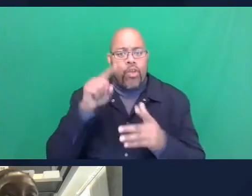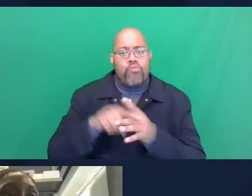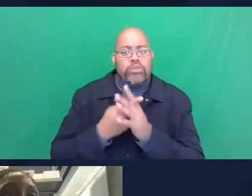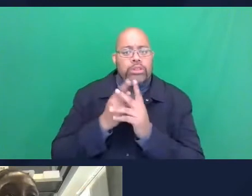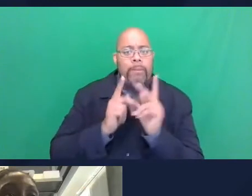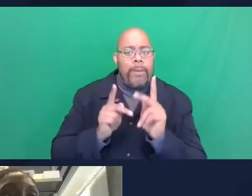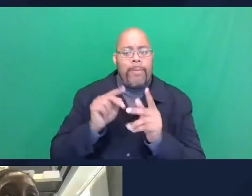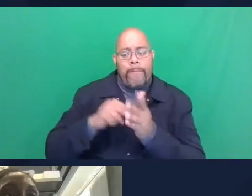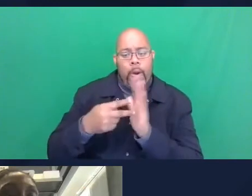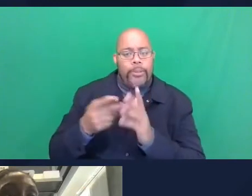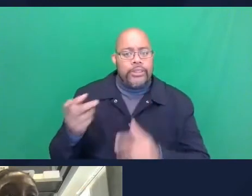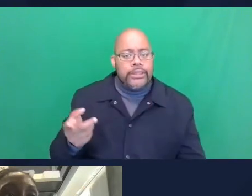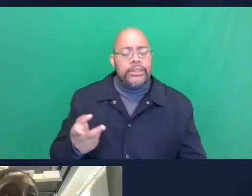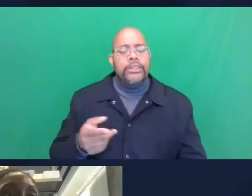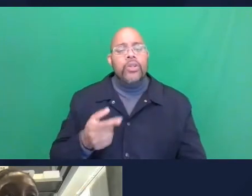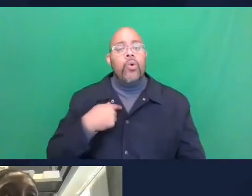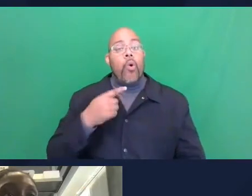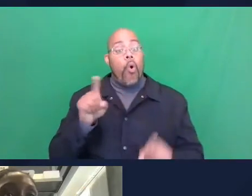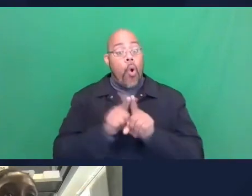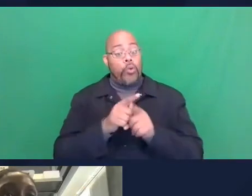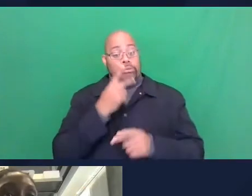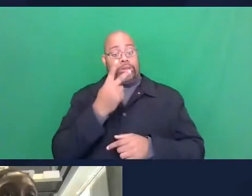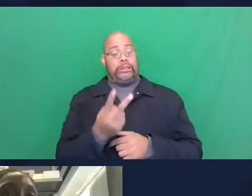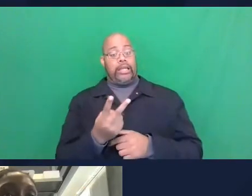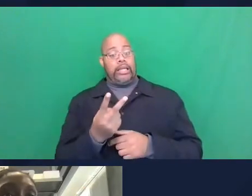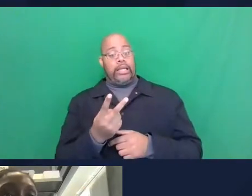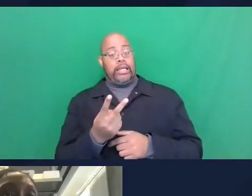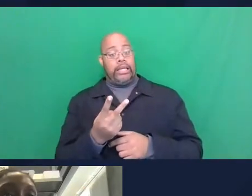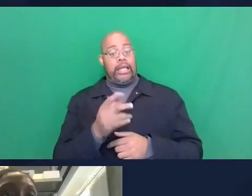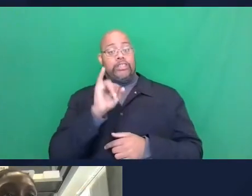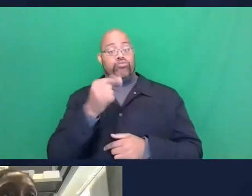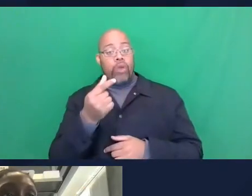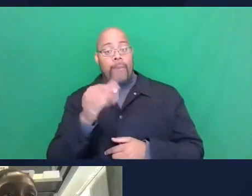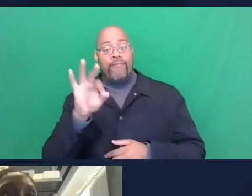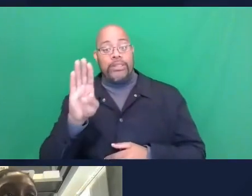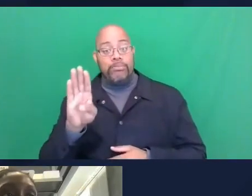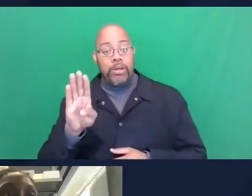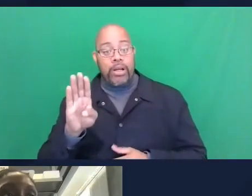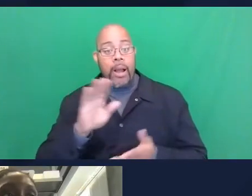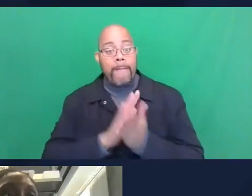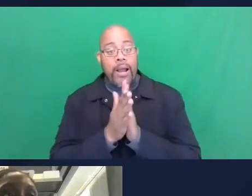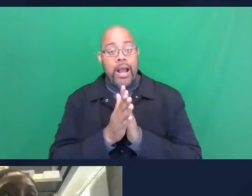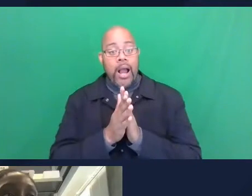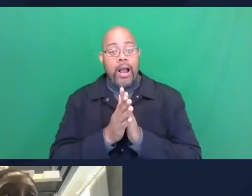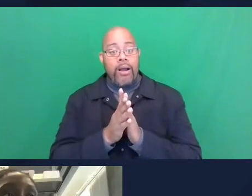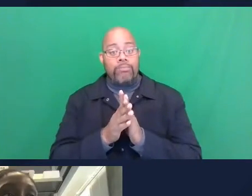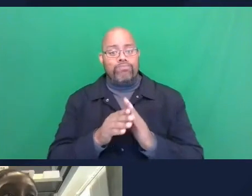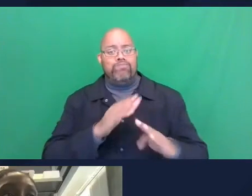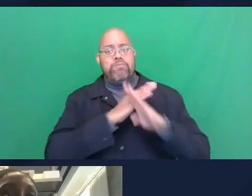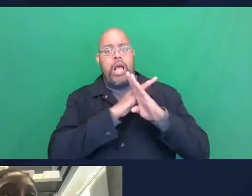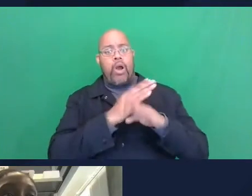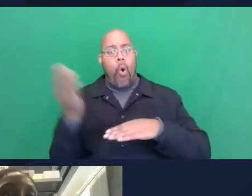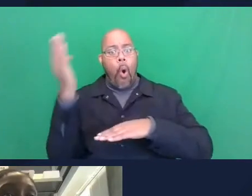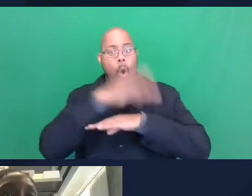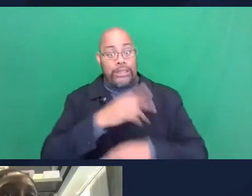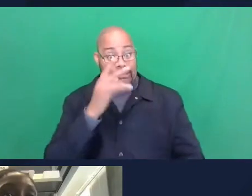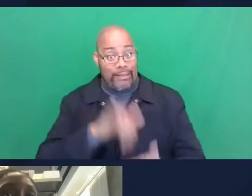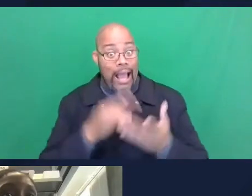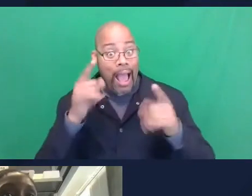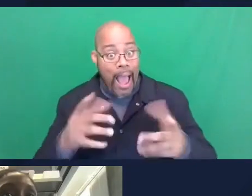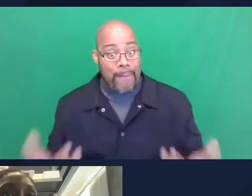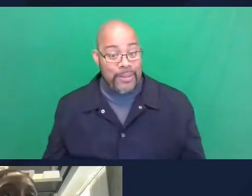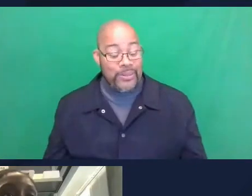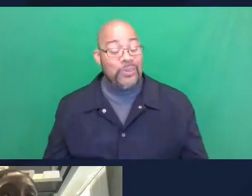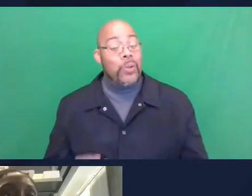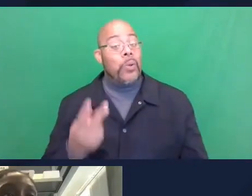purpose it was used for. We've also been around and seen Instagram and Facebook be completely blacked out for a whole day. So